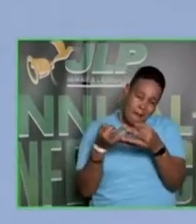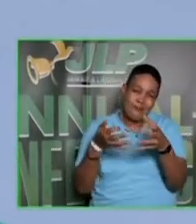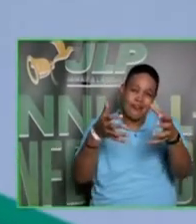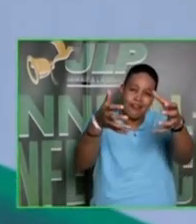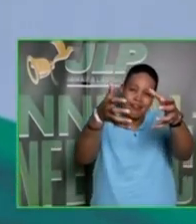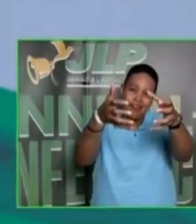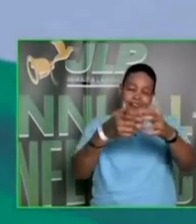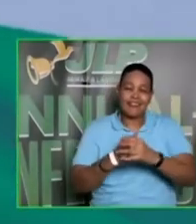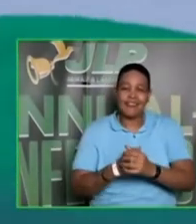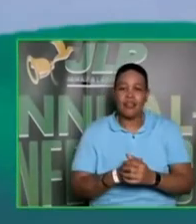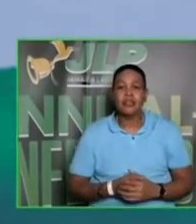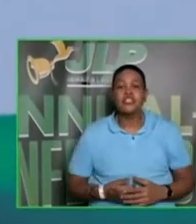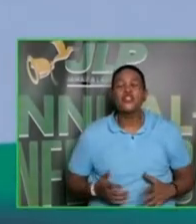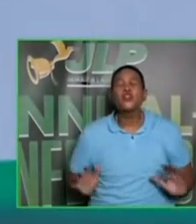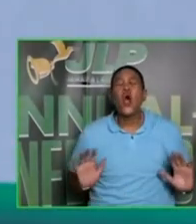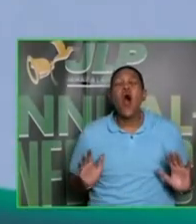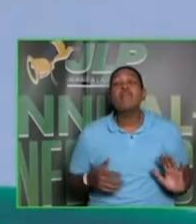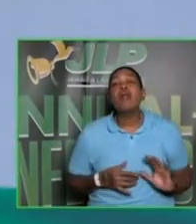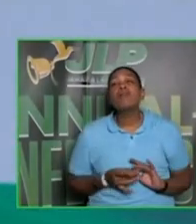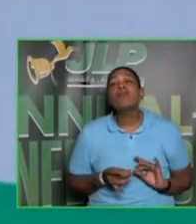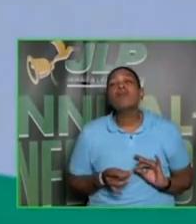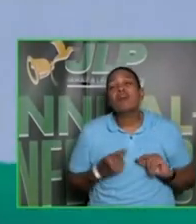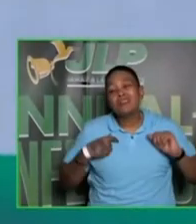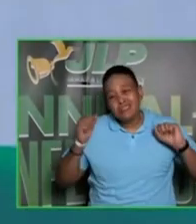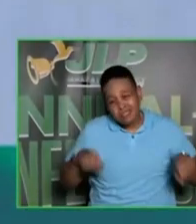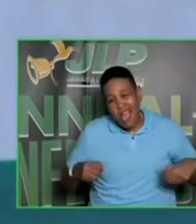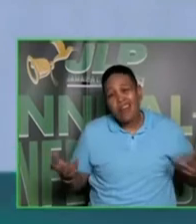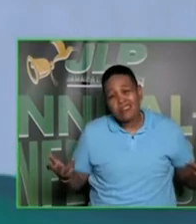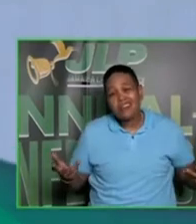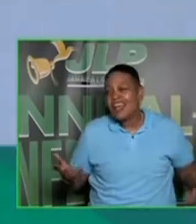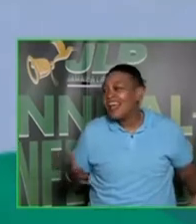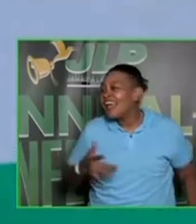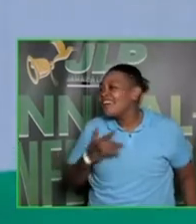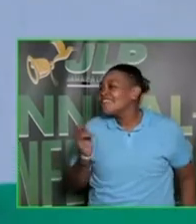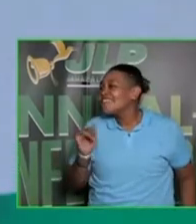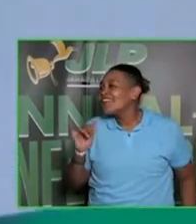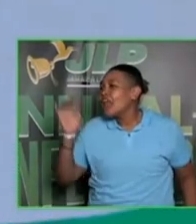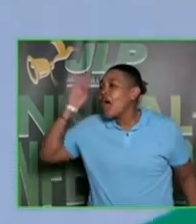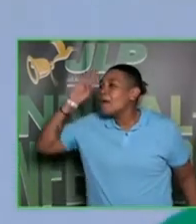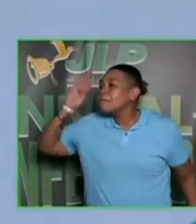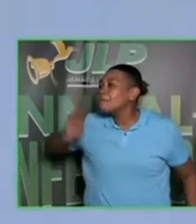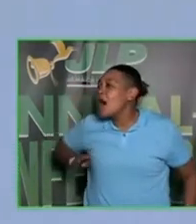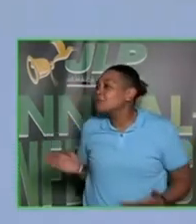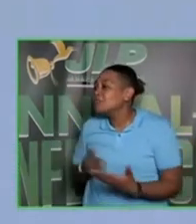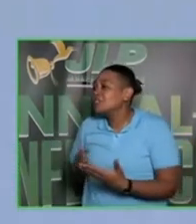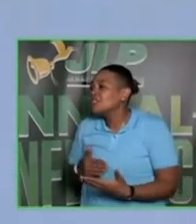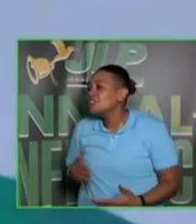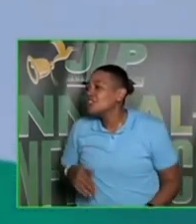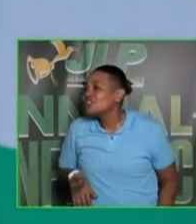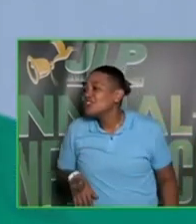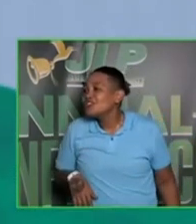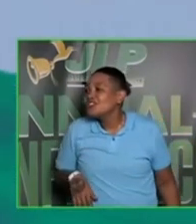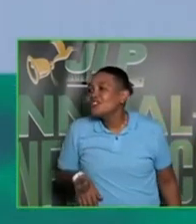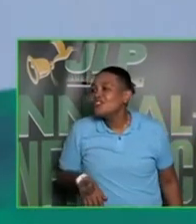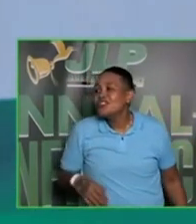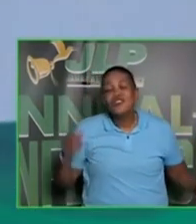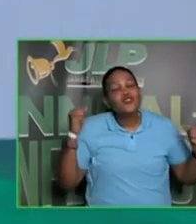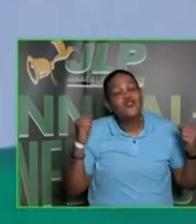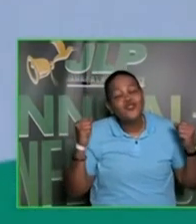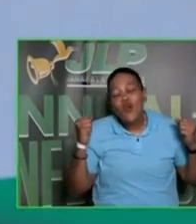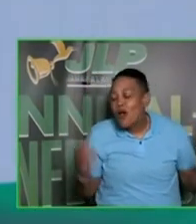I have so much to say. And I feel like the Bob Marley song. So much things to